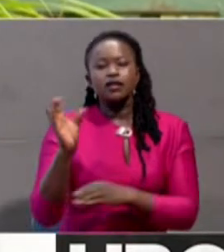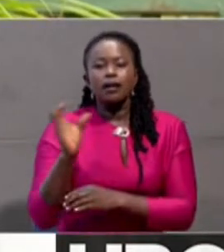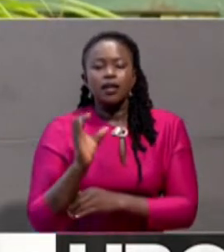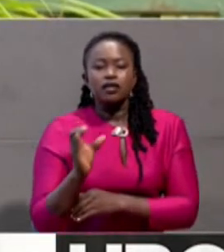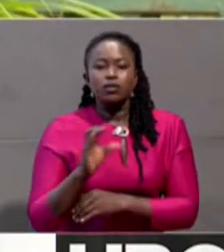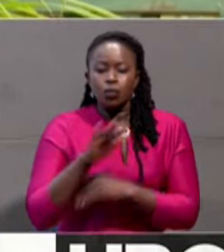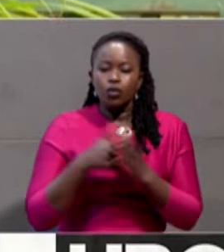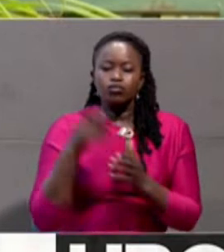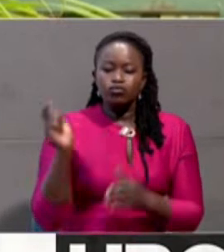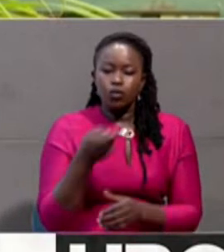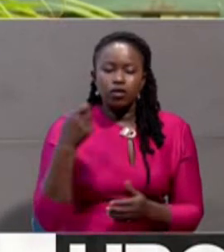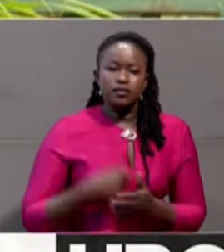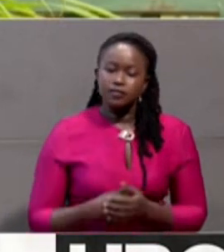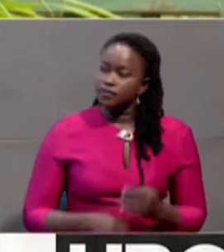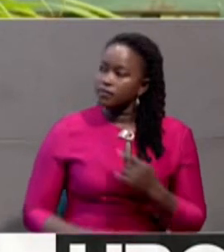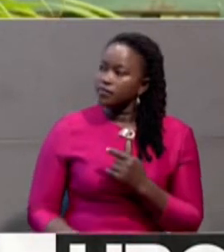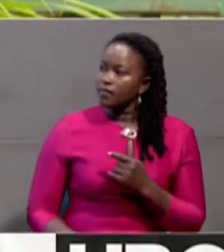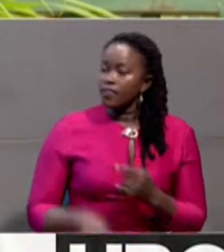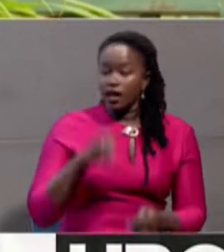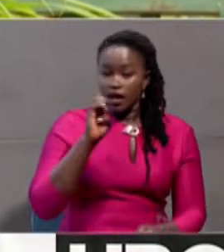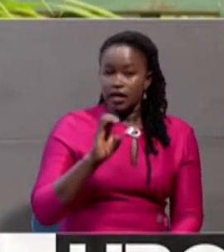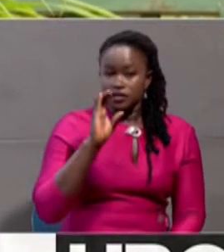I think Electoral Commission is the one which complied